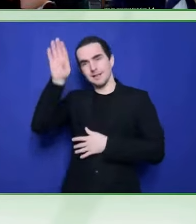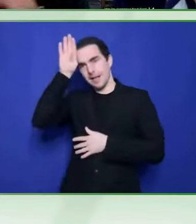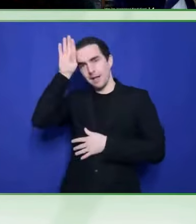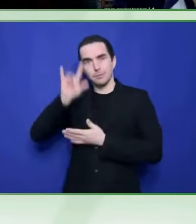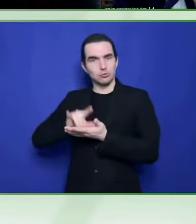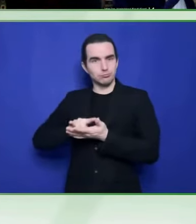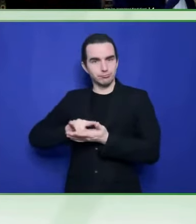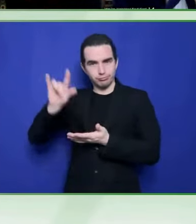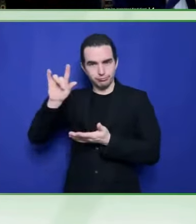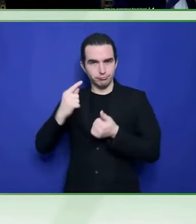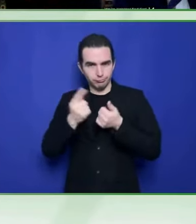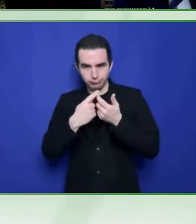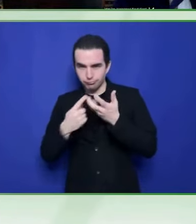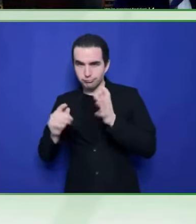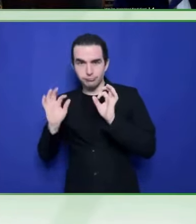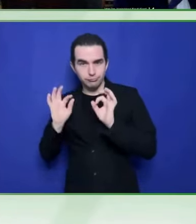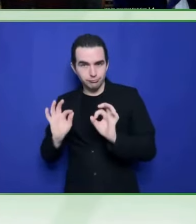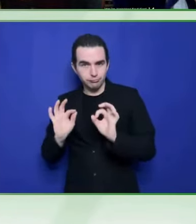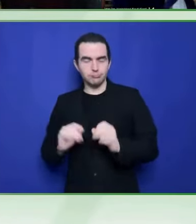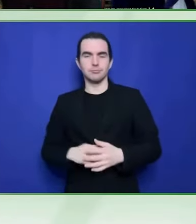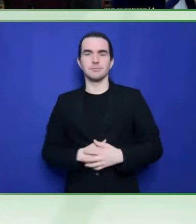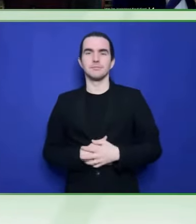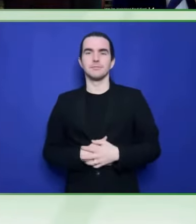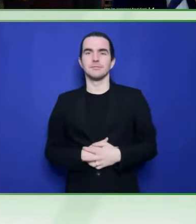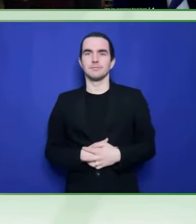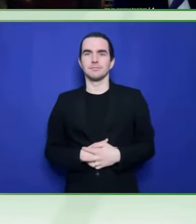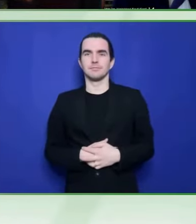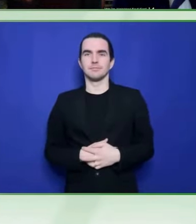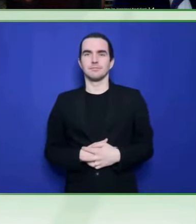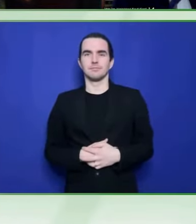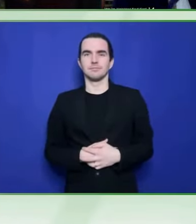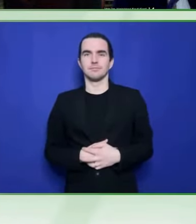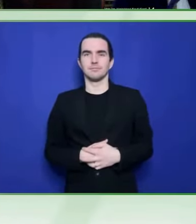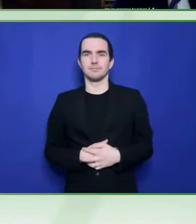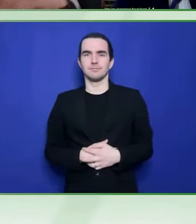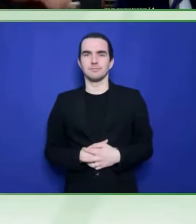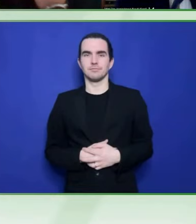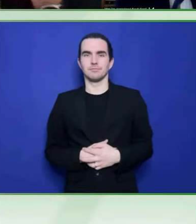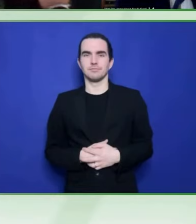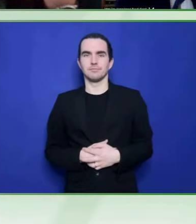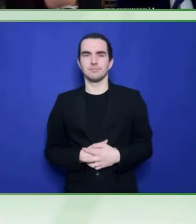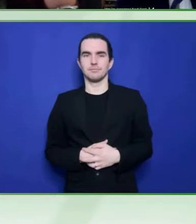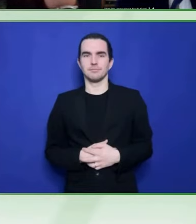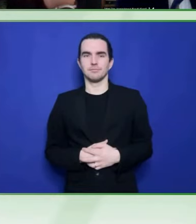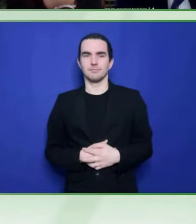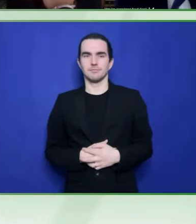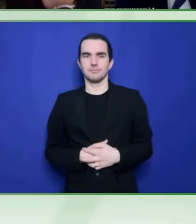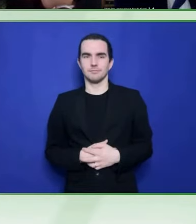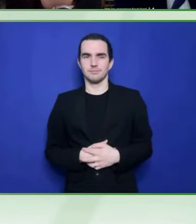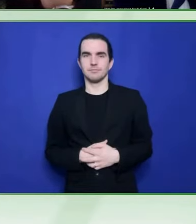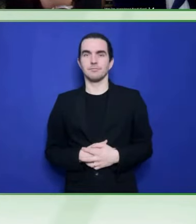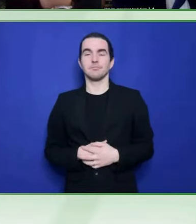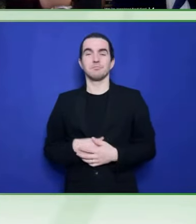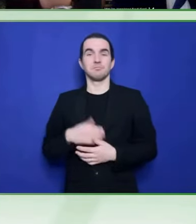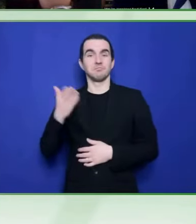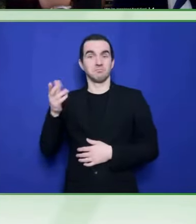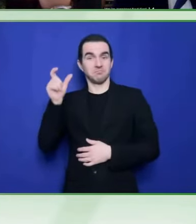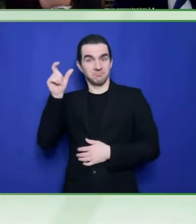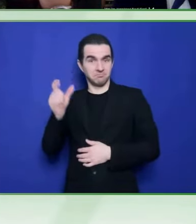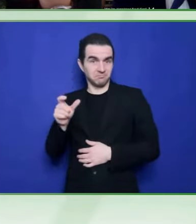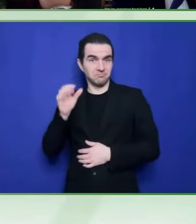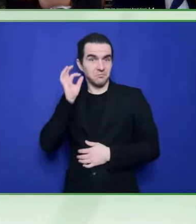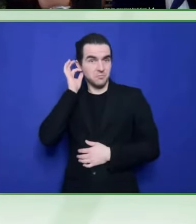Istanbul Airport is written on the screen on the general view of the airport. The logos of Istanbul Airport, erişilebilir her şey,